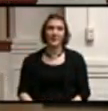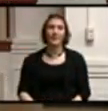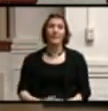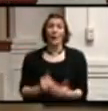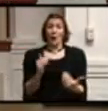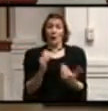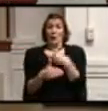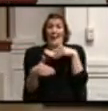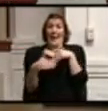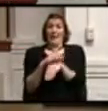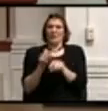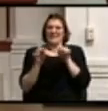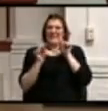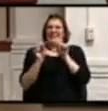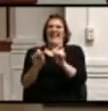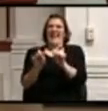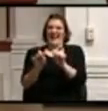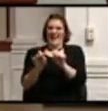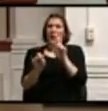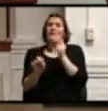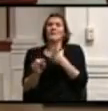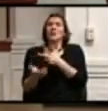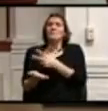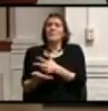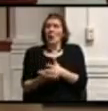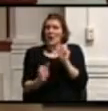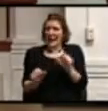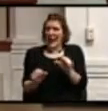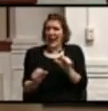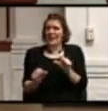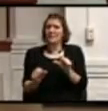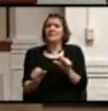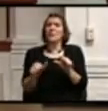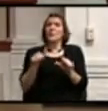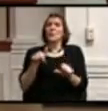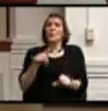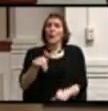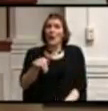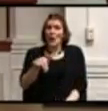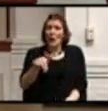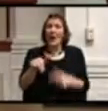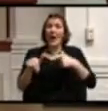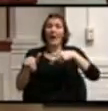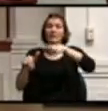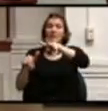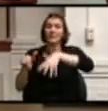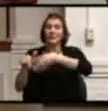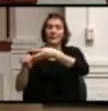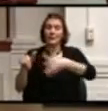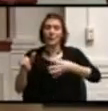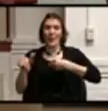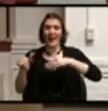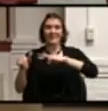So the new entrance is here. There'll be a few parking spaces. There'll be a walk. There'll be crosswalks to get to